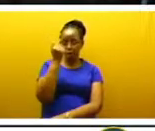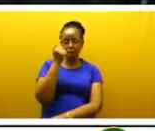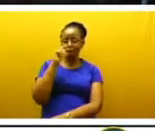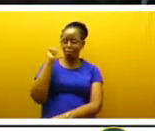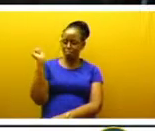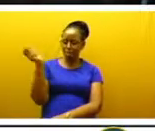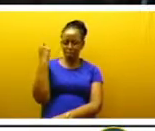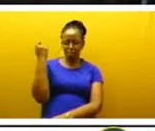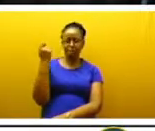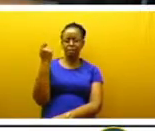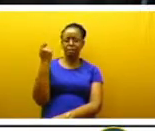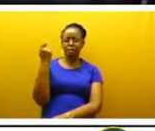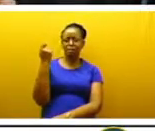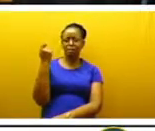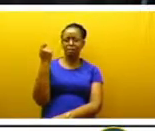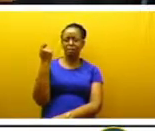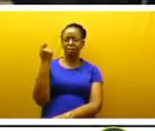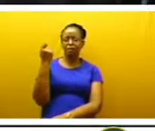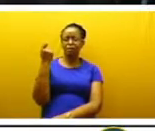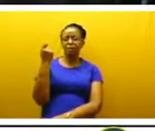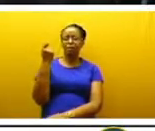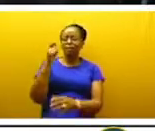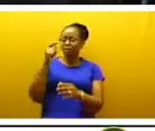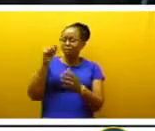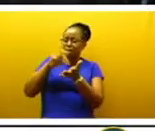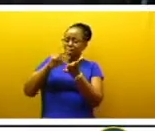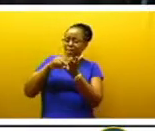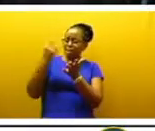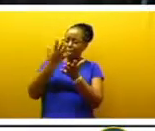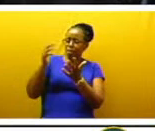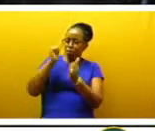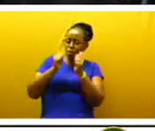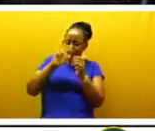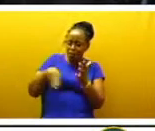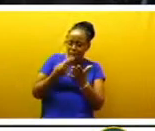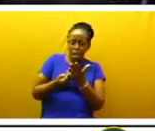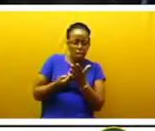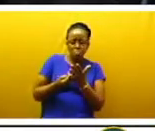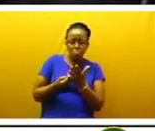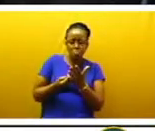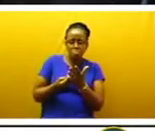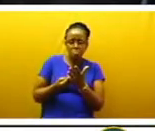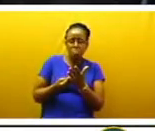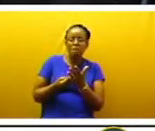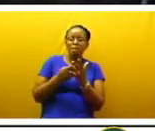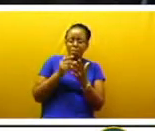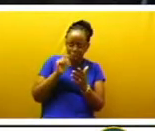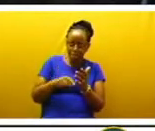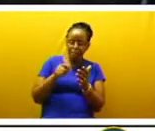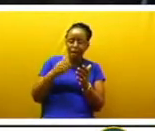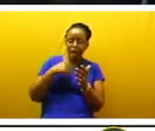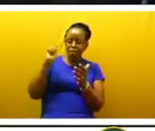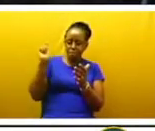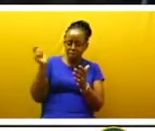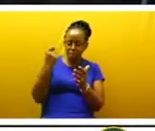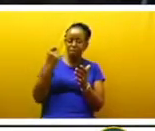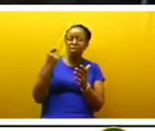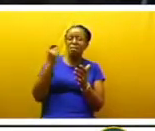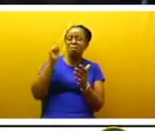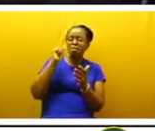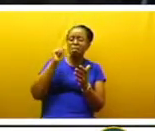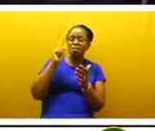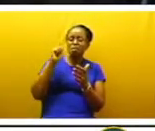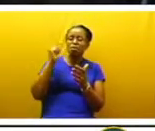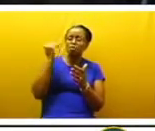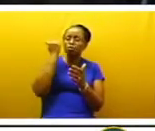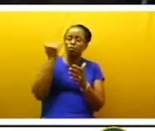of a submission which failed, but a precedent of the Supreme